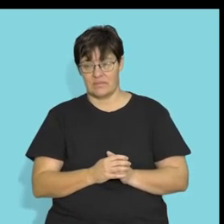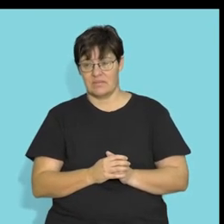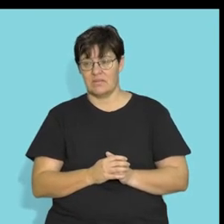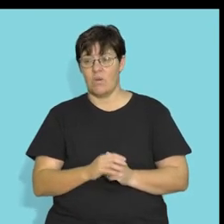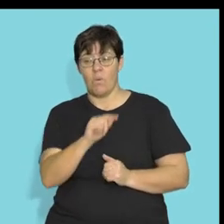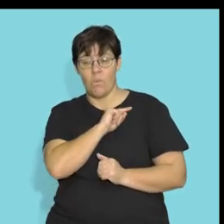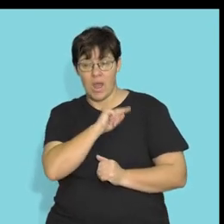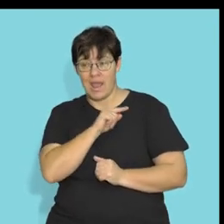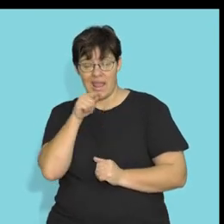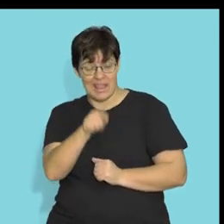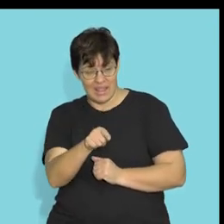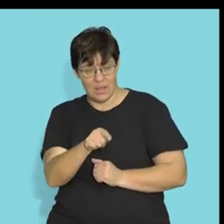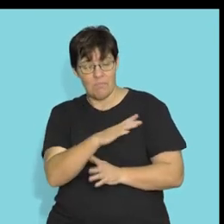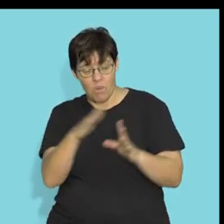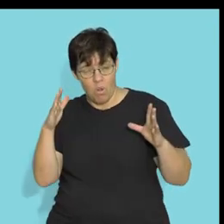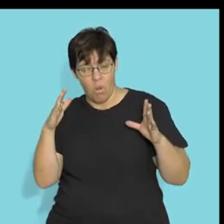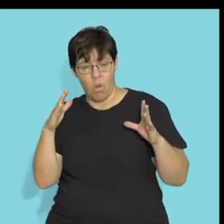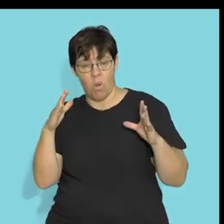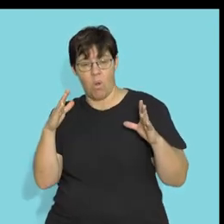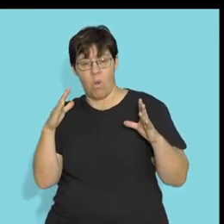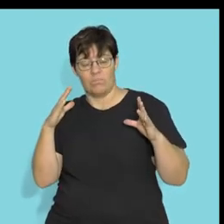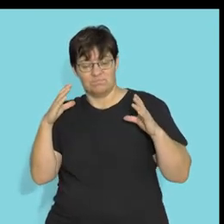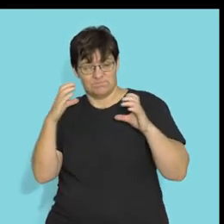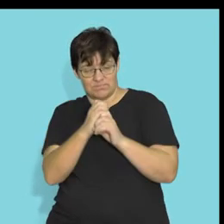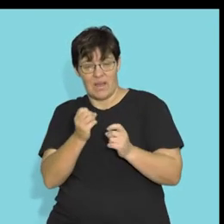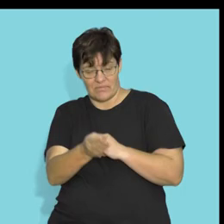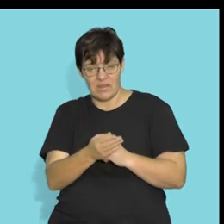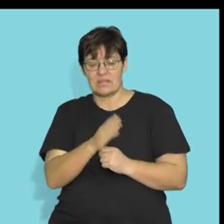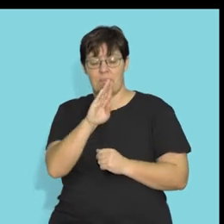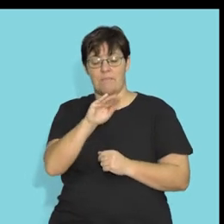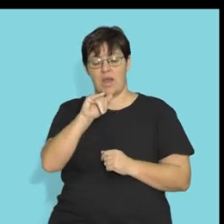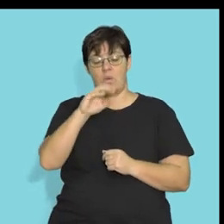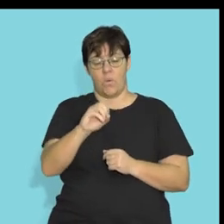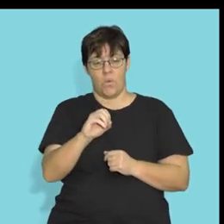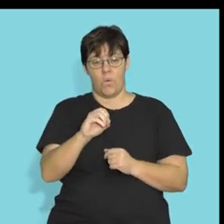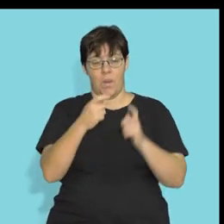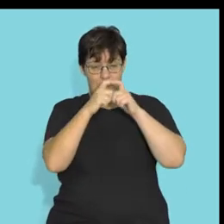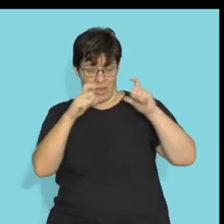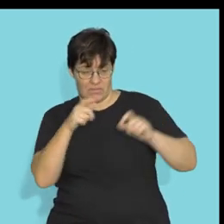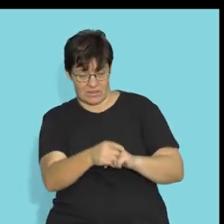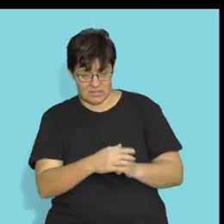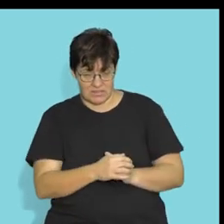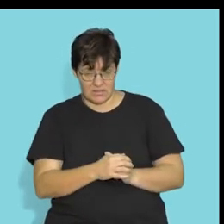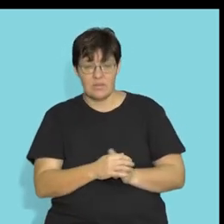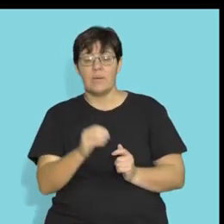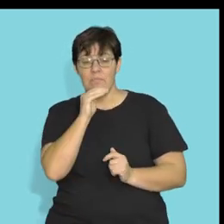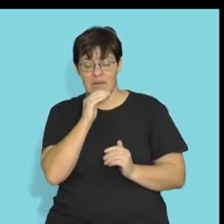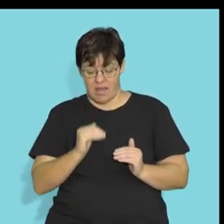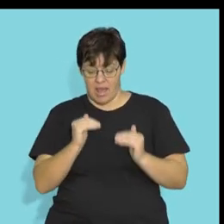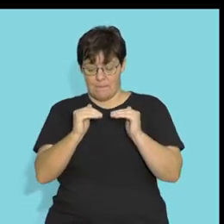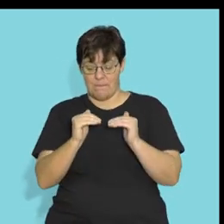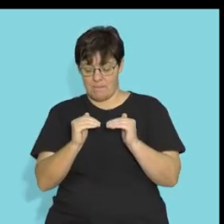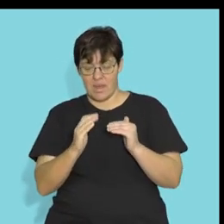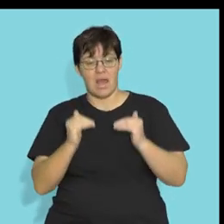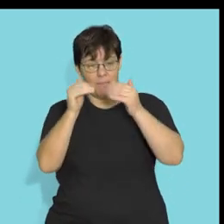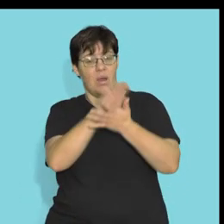Cool. So because pollutants become concentrated, we refer to that as biomagnification. And as we move up to the higher trophic